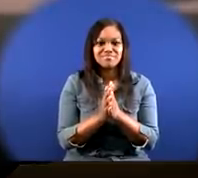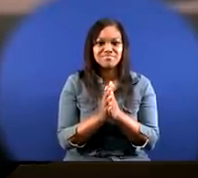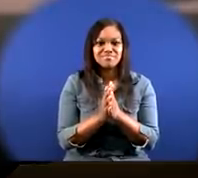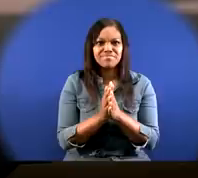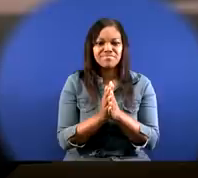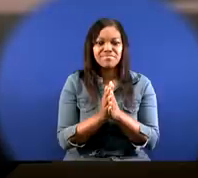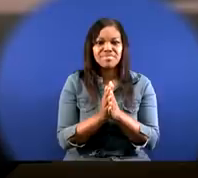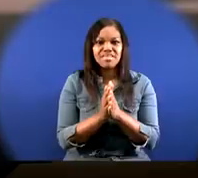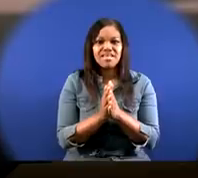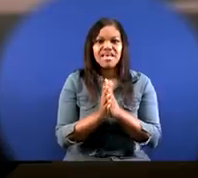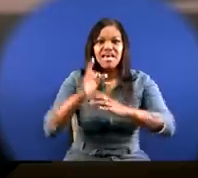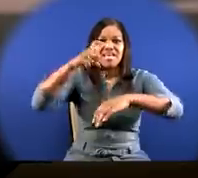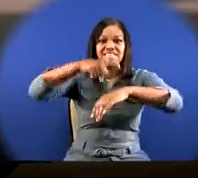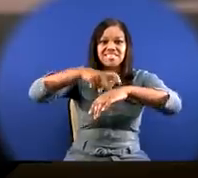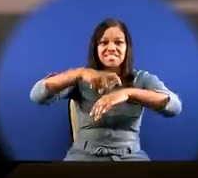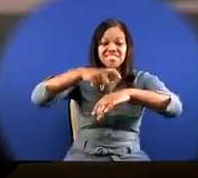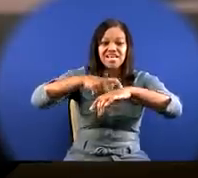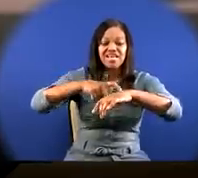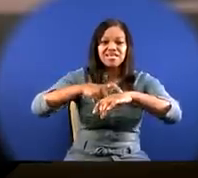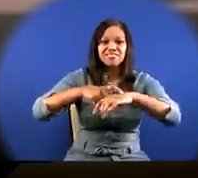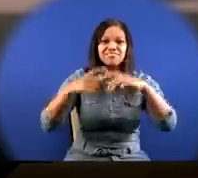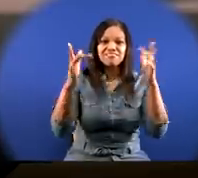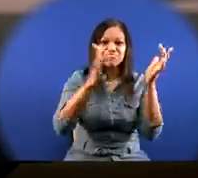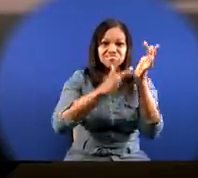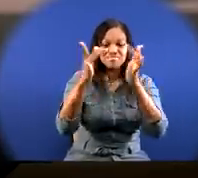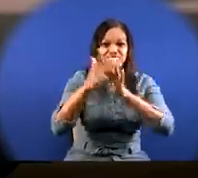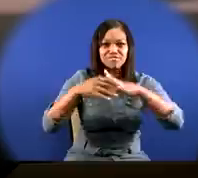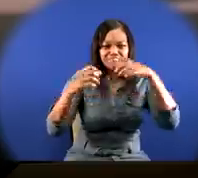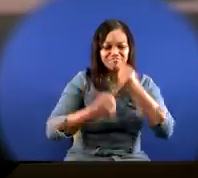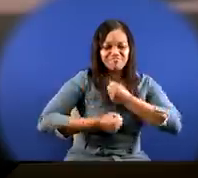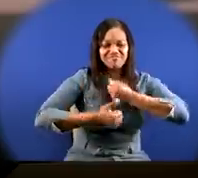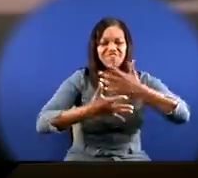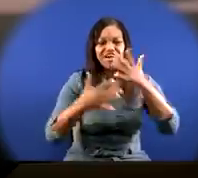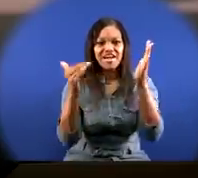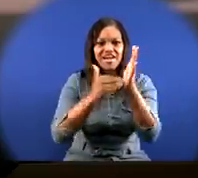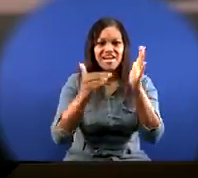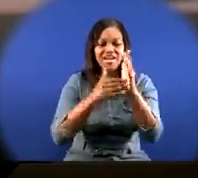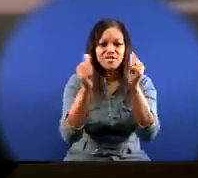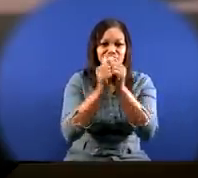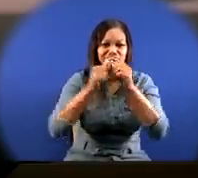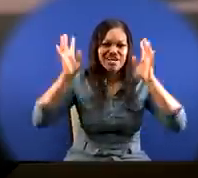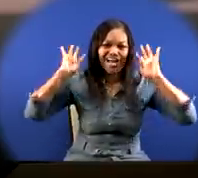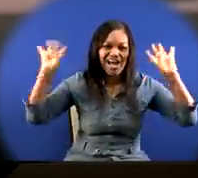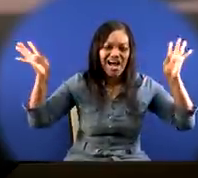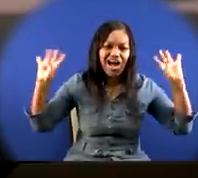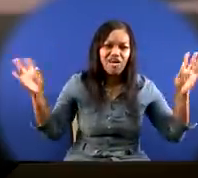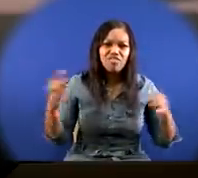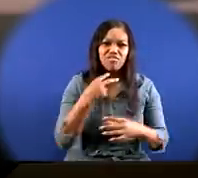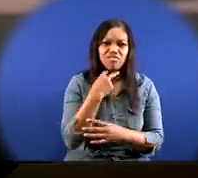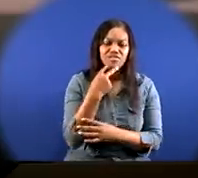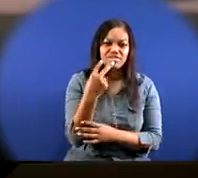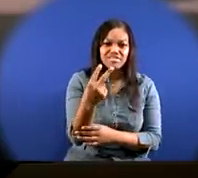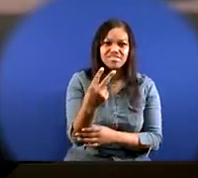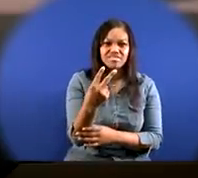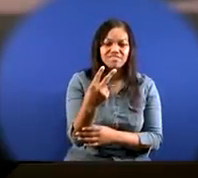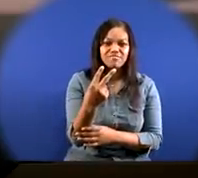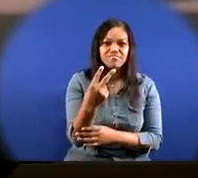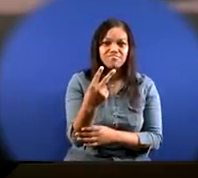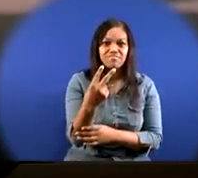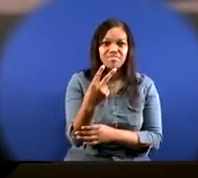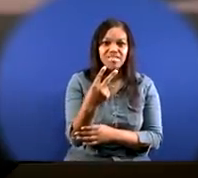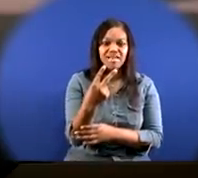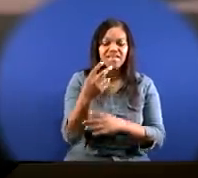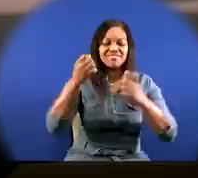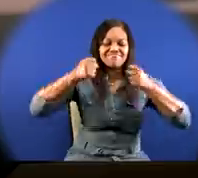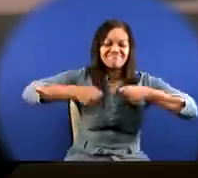53. And when Jesus had cried out again in a loud voice, he gave up